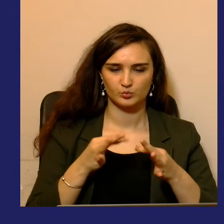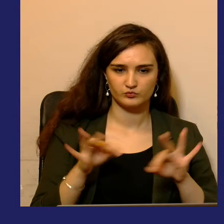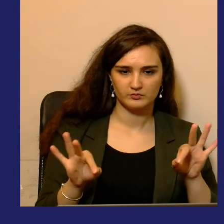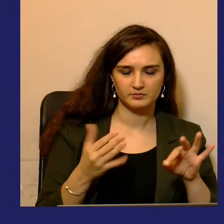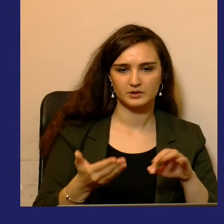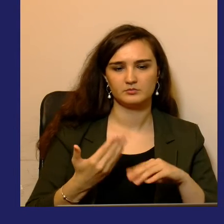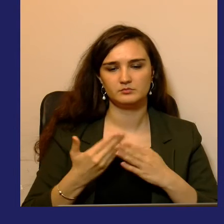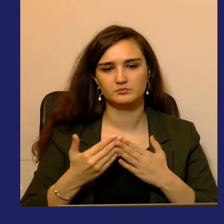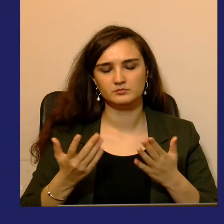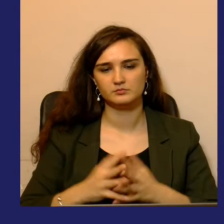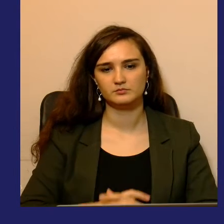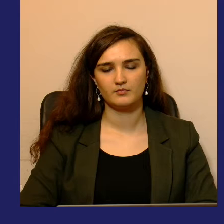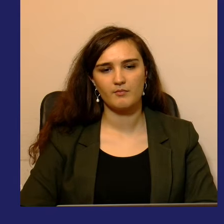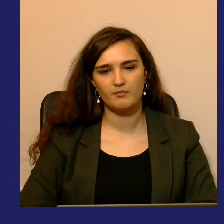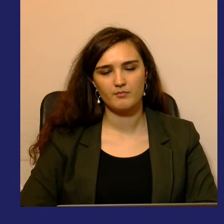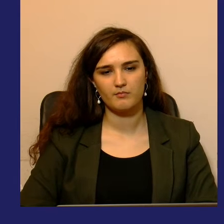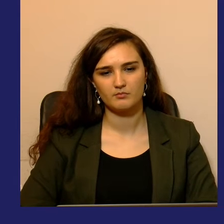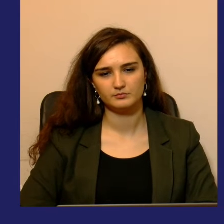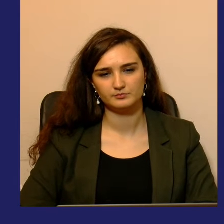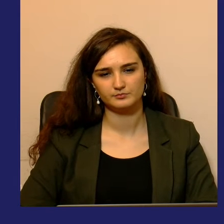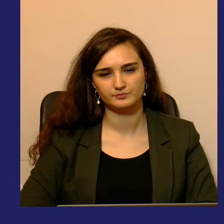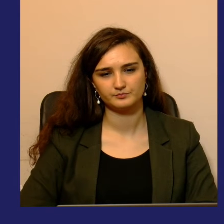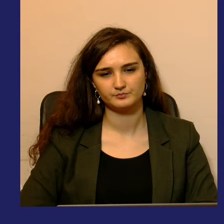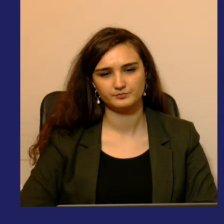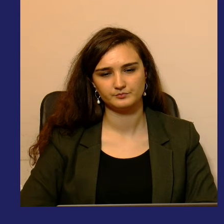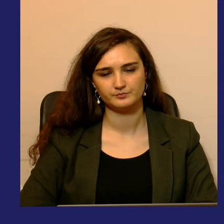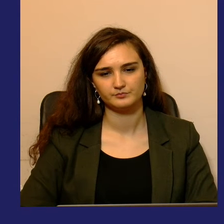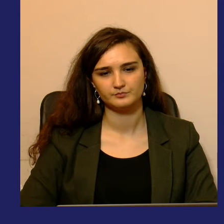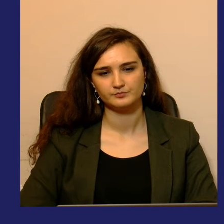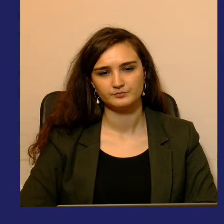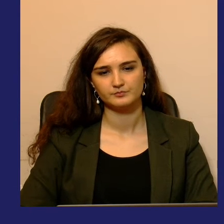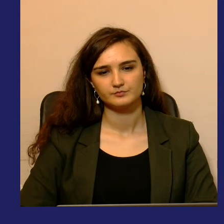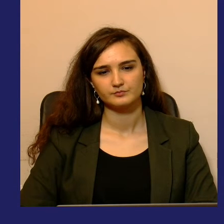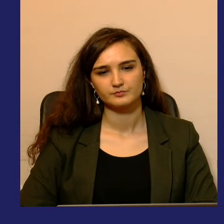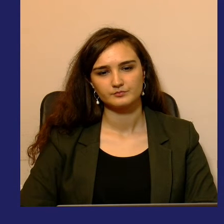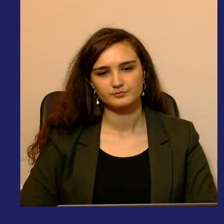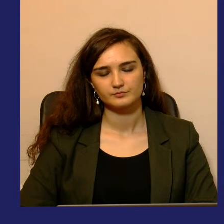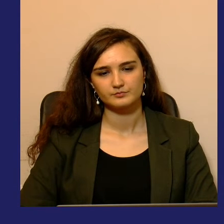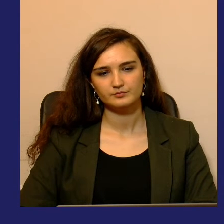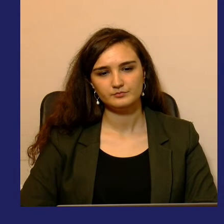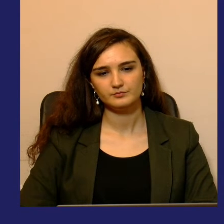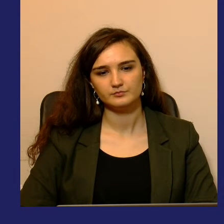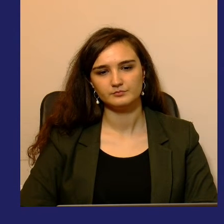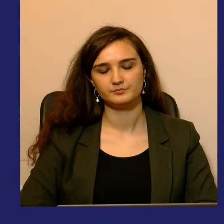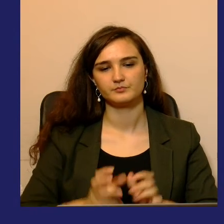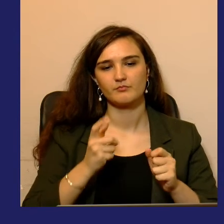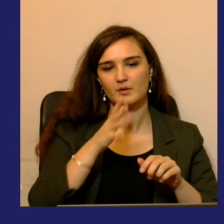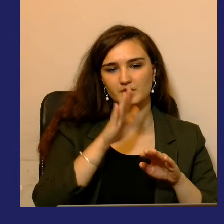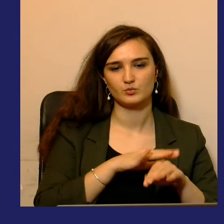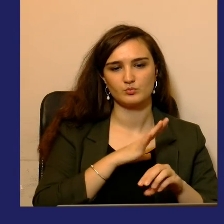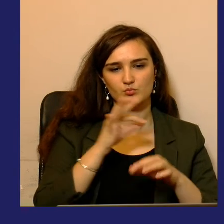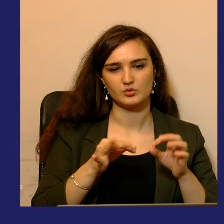of time that a citizen counselor or a judge can stay in these positions, they have weakened